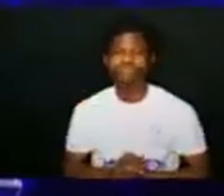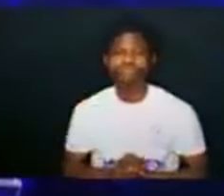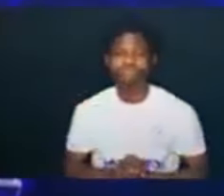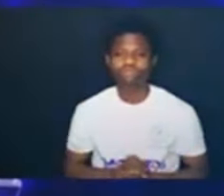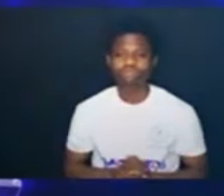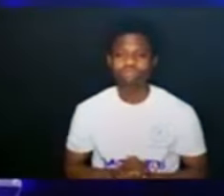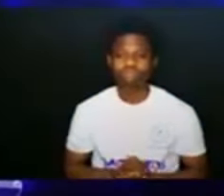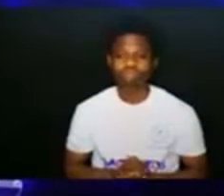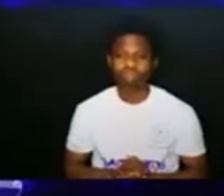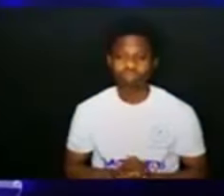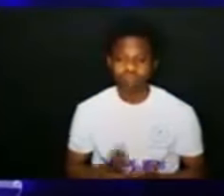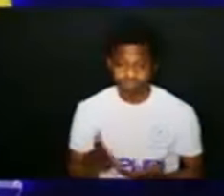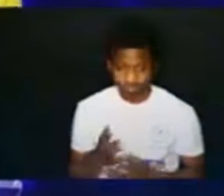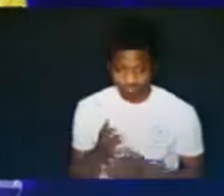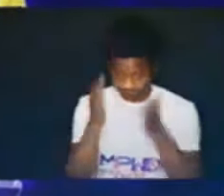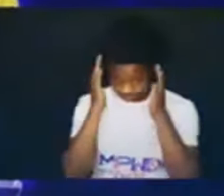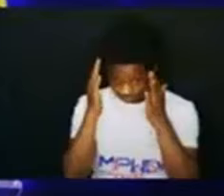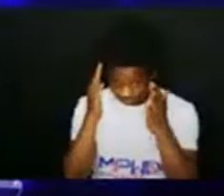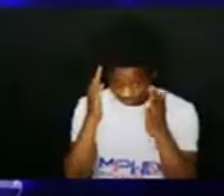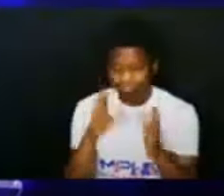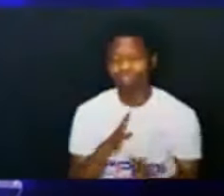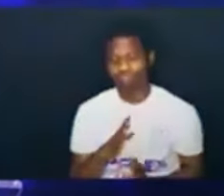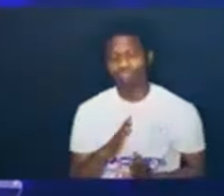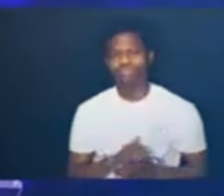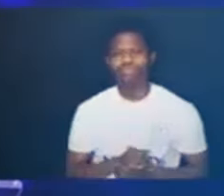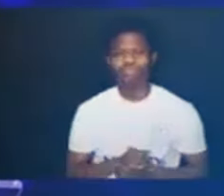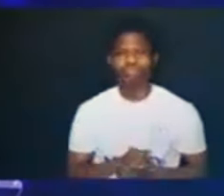Are we together? Now